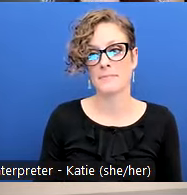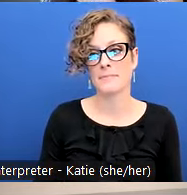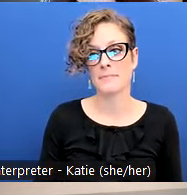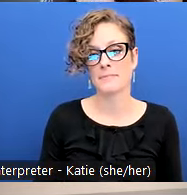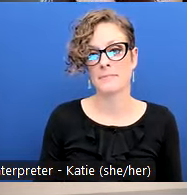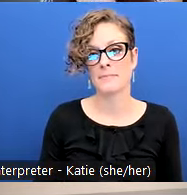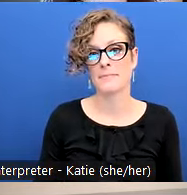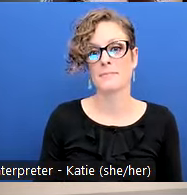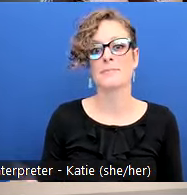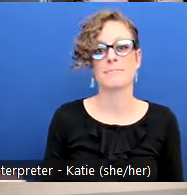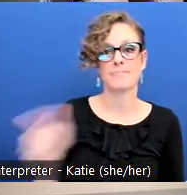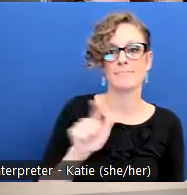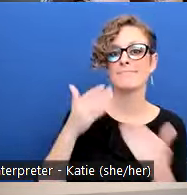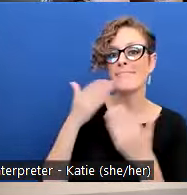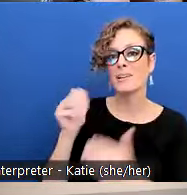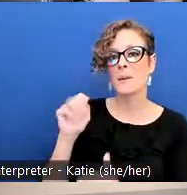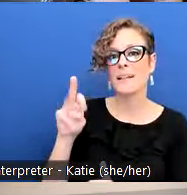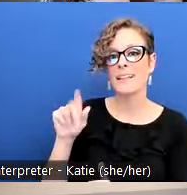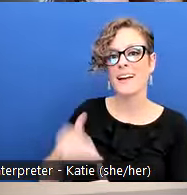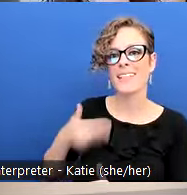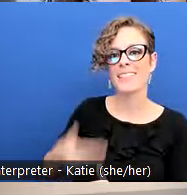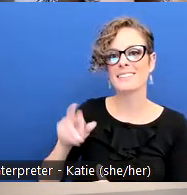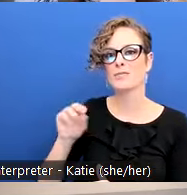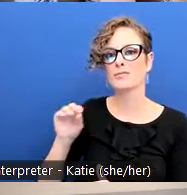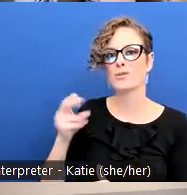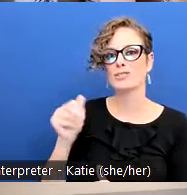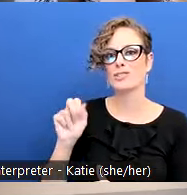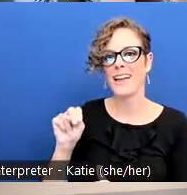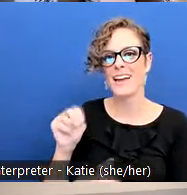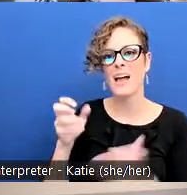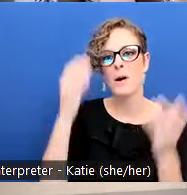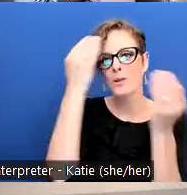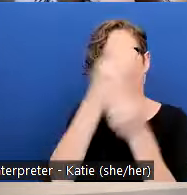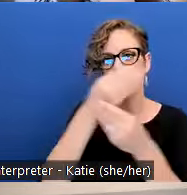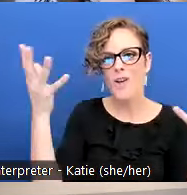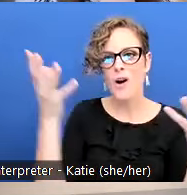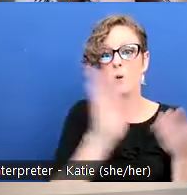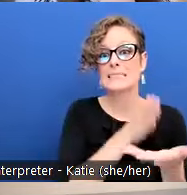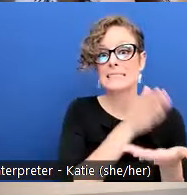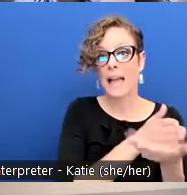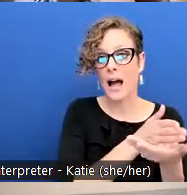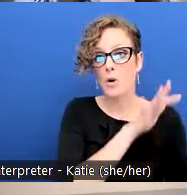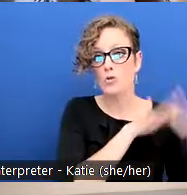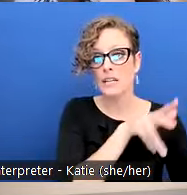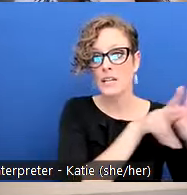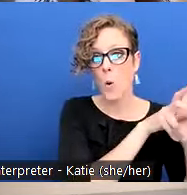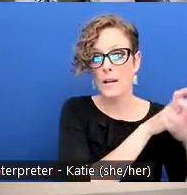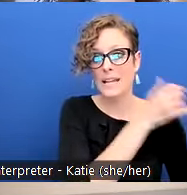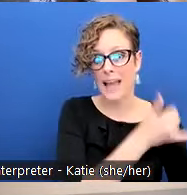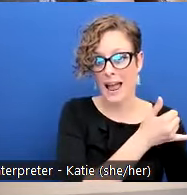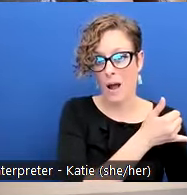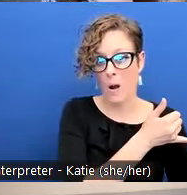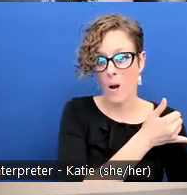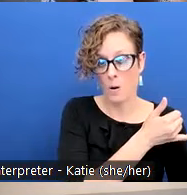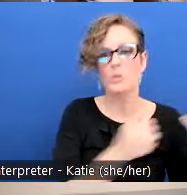So thanks, Amelia. I'm sorry, this is for Shannon. I'm gonna jump in. I'm gonna just let everyone know that we're gonna stop recording now. So feel free to ask questions. They won't be a part of